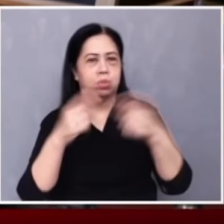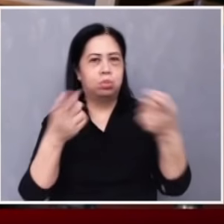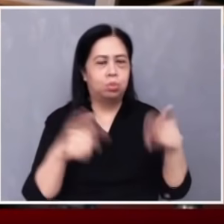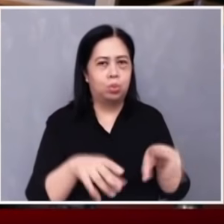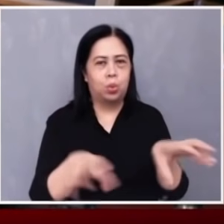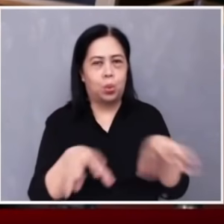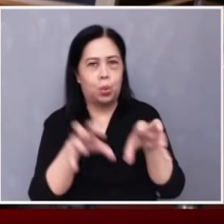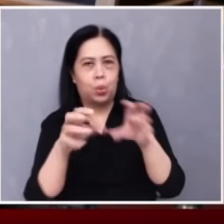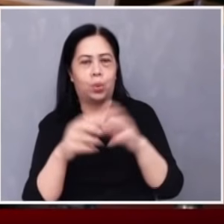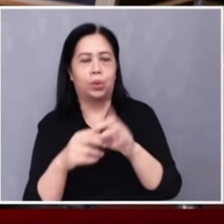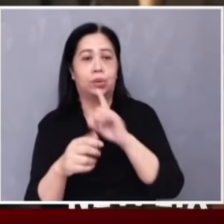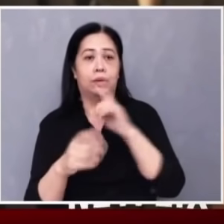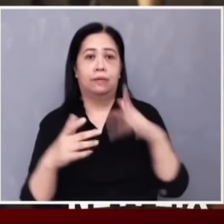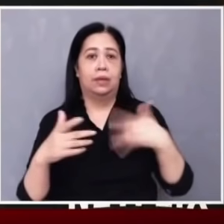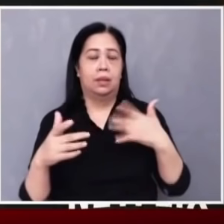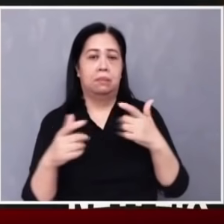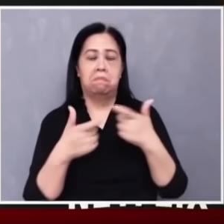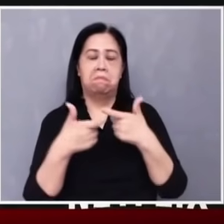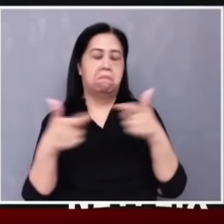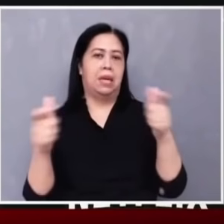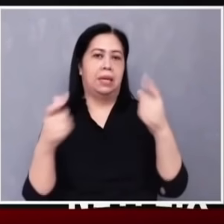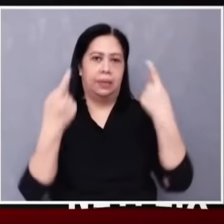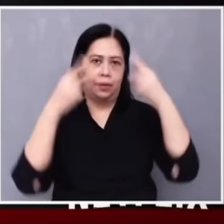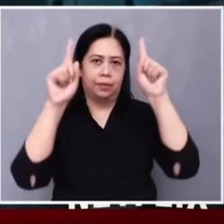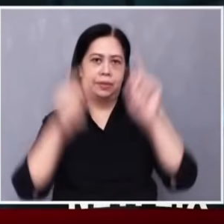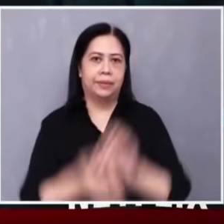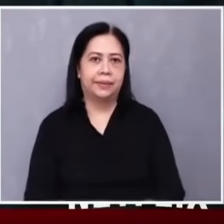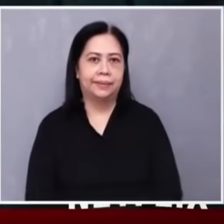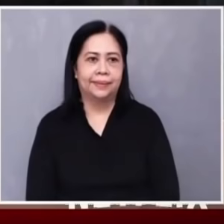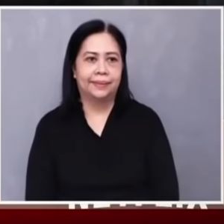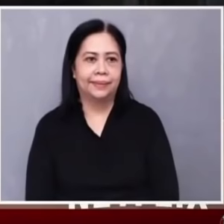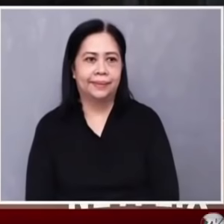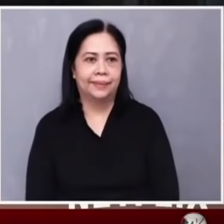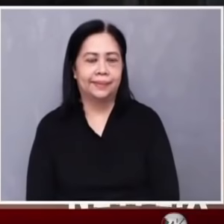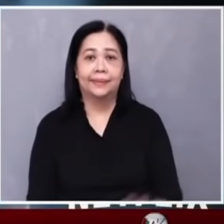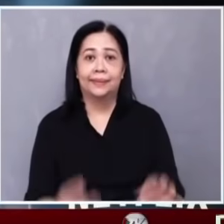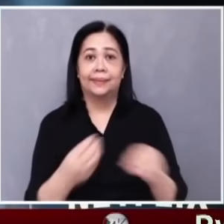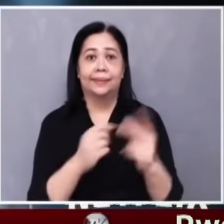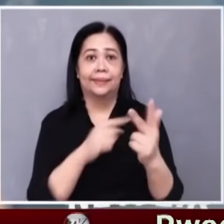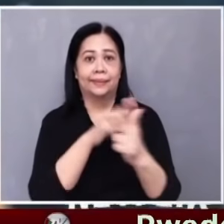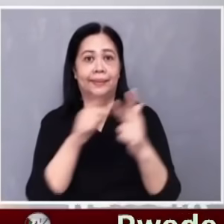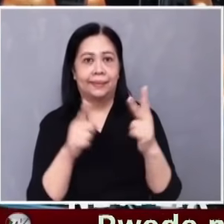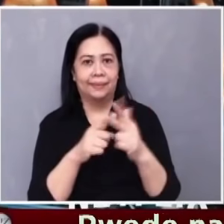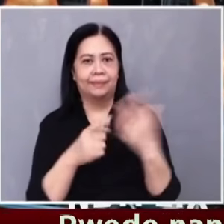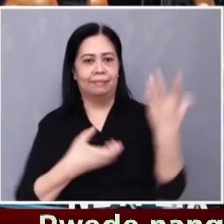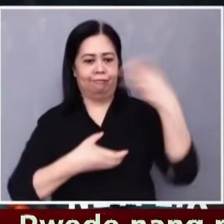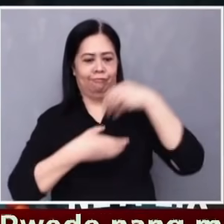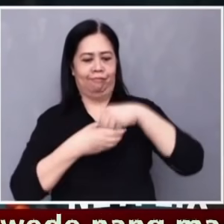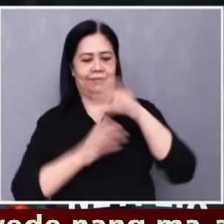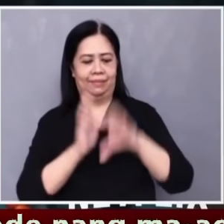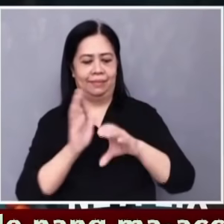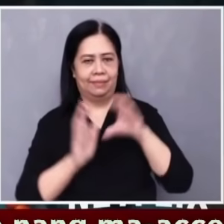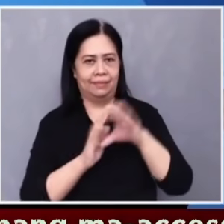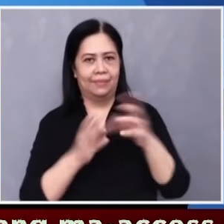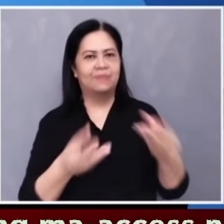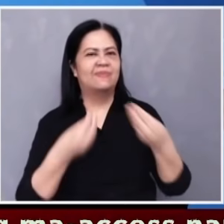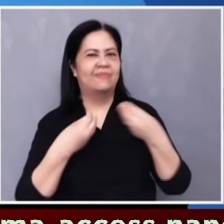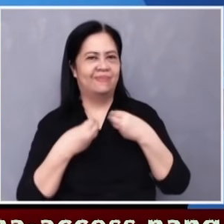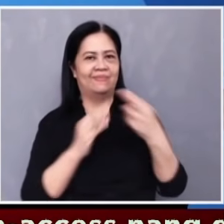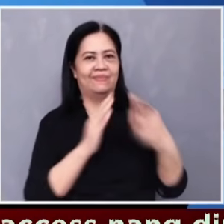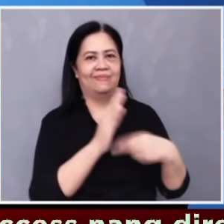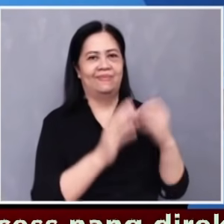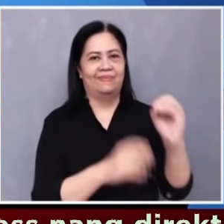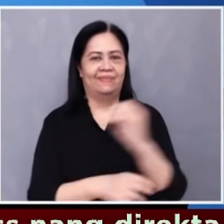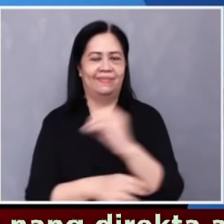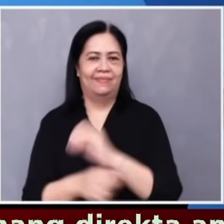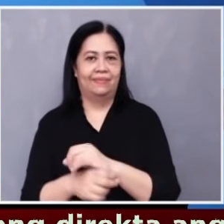a very big accomplishment. Tagdag ng tatlo into the character na sila nang makuha ang kanilang mga roles.